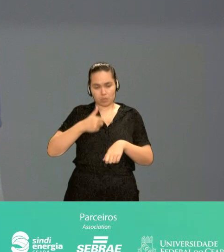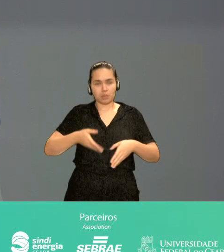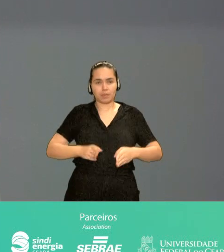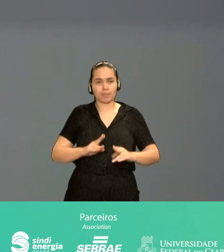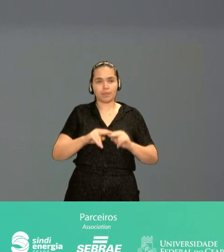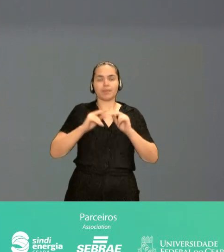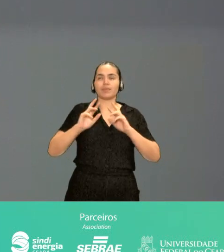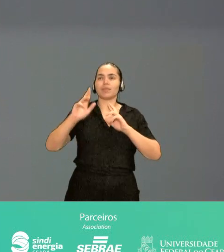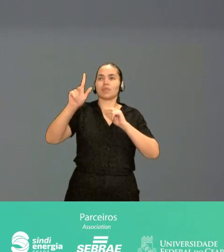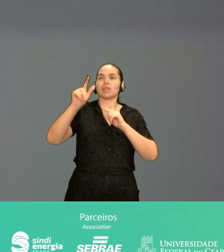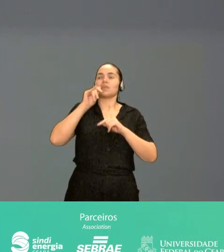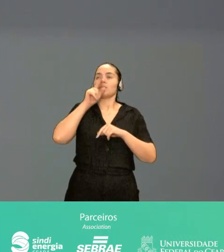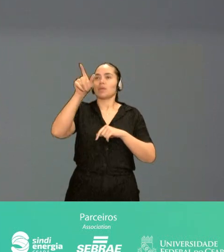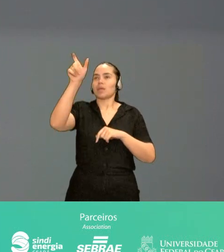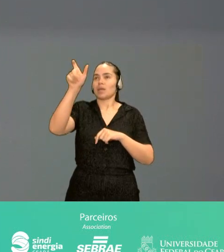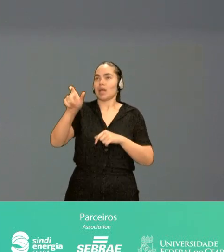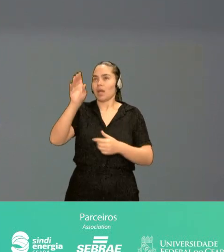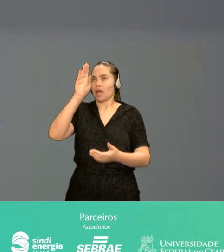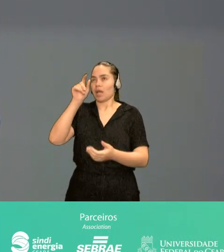the